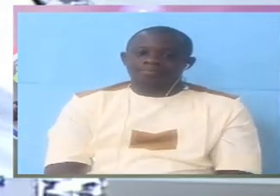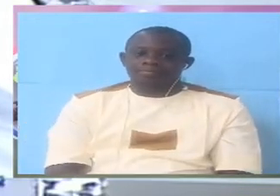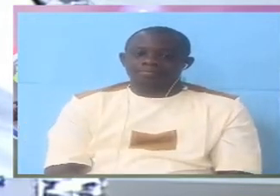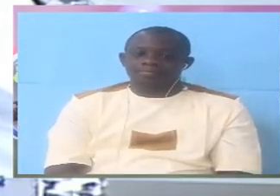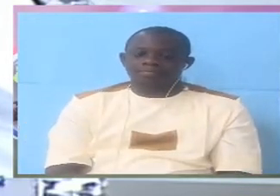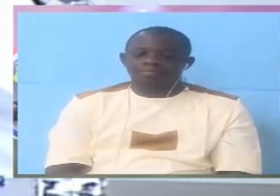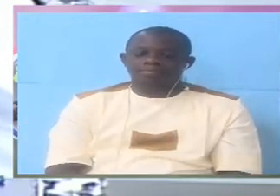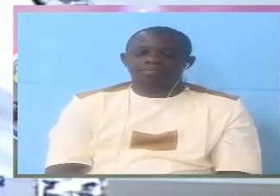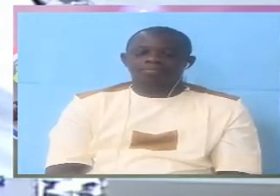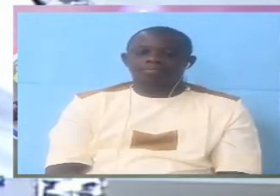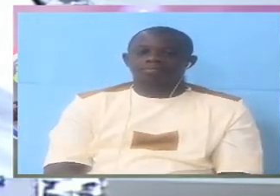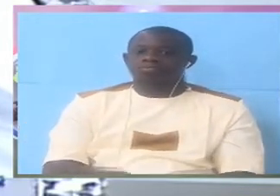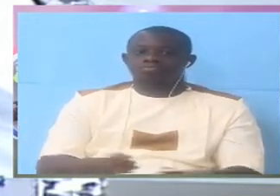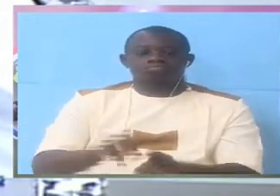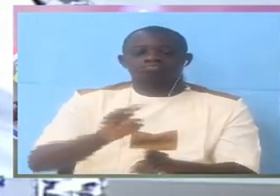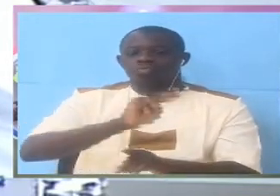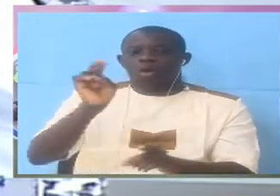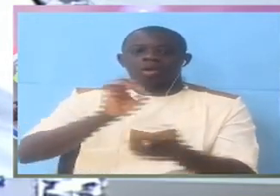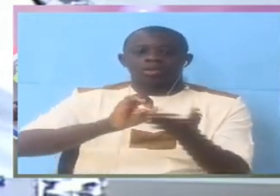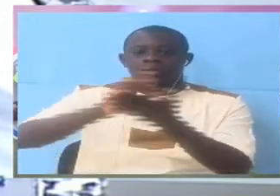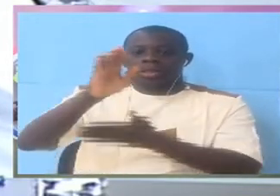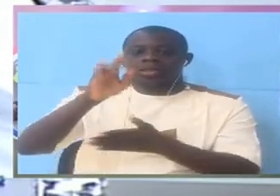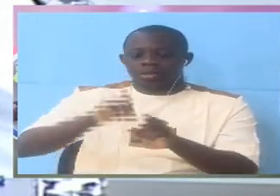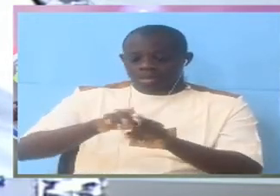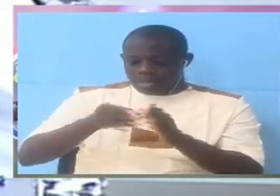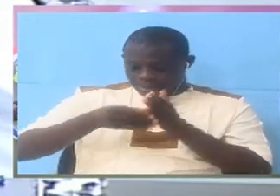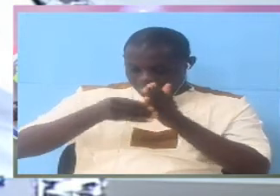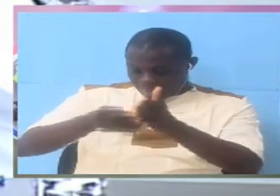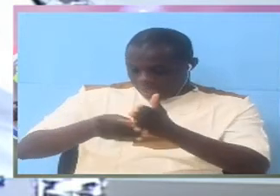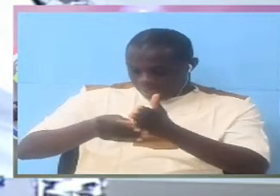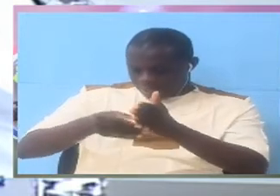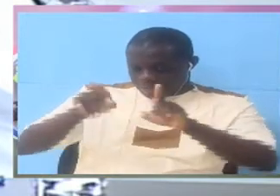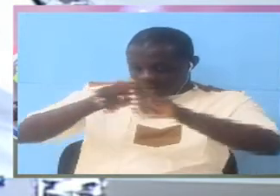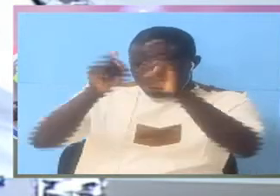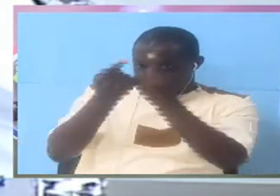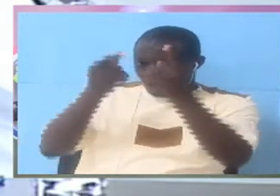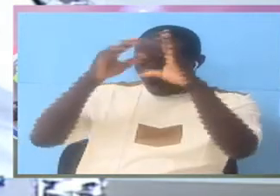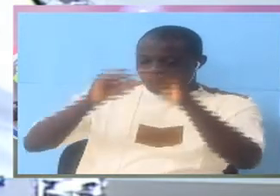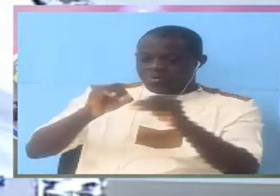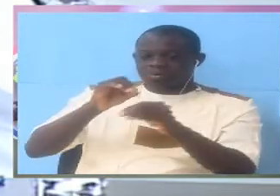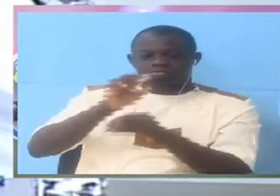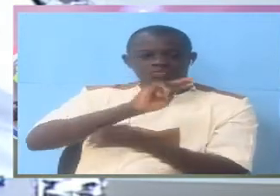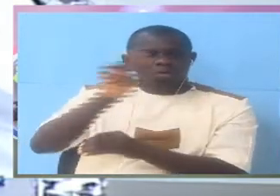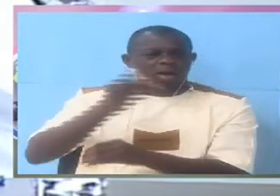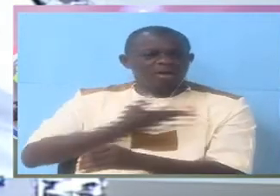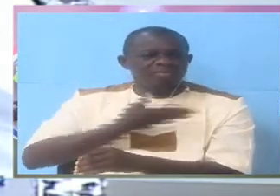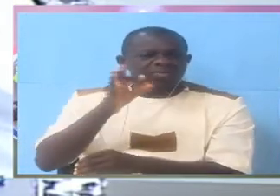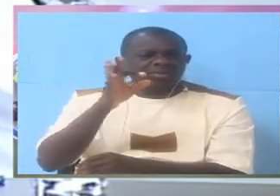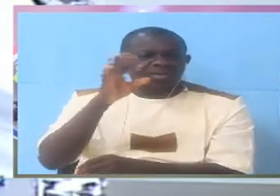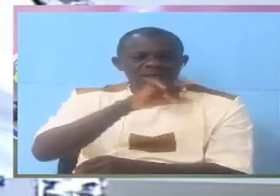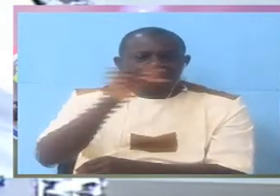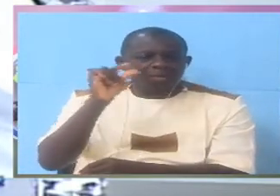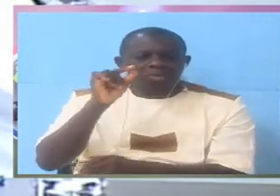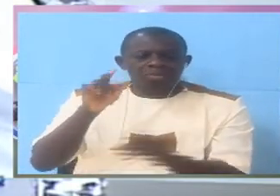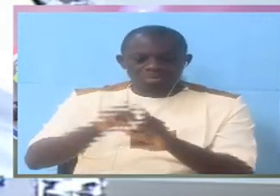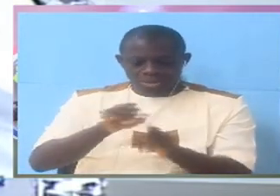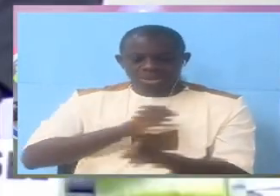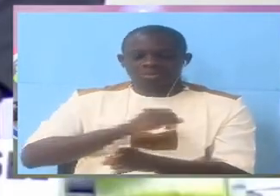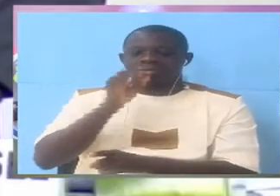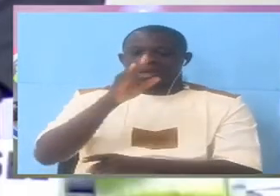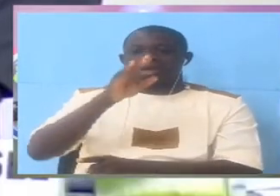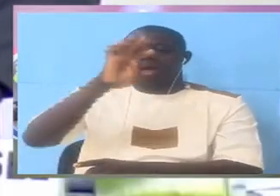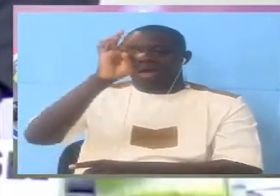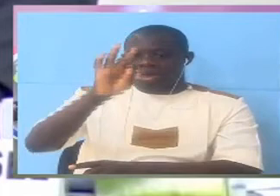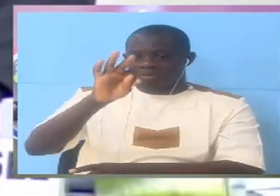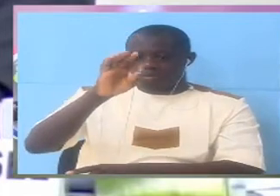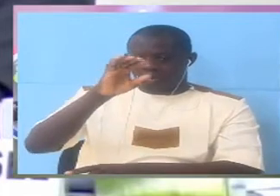It will be sent to the head of that department. Does he have a name? He said Fode Bari. And Fode Bari